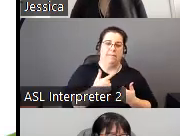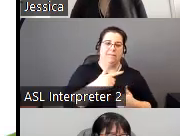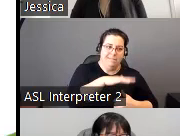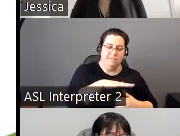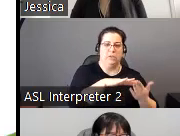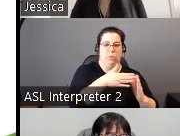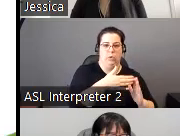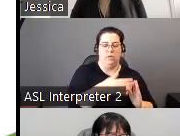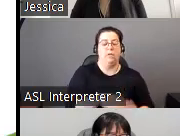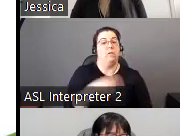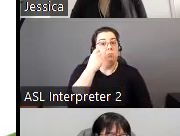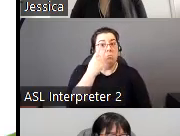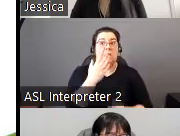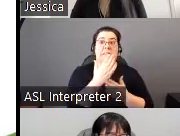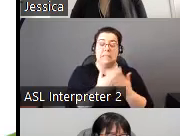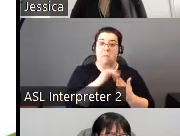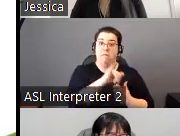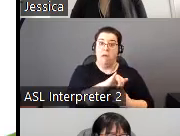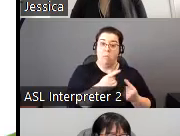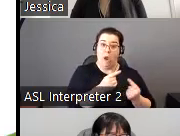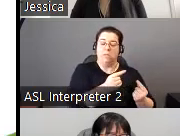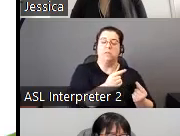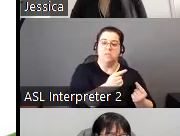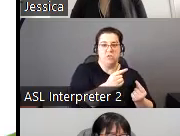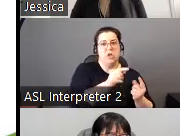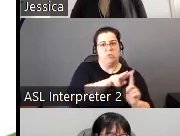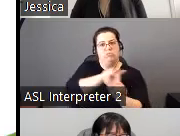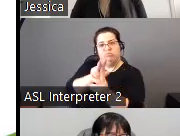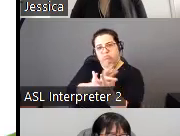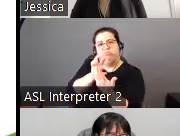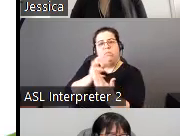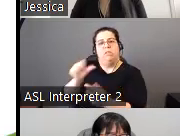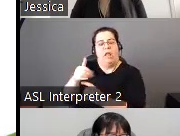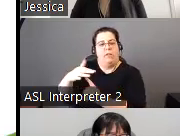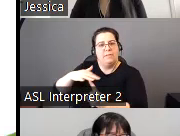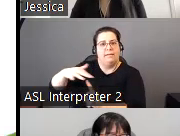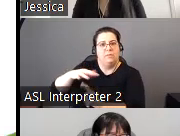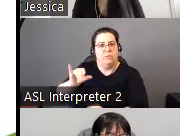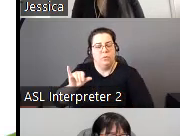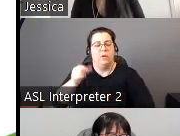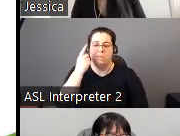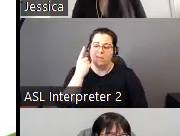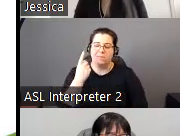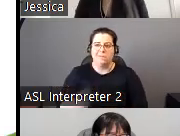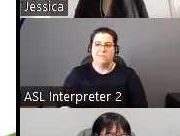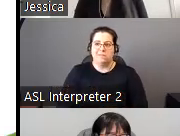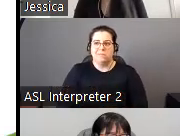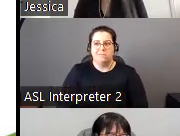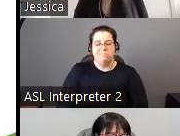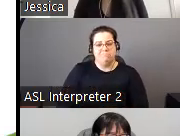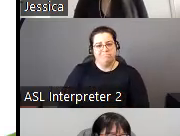promising practices can be adapted and can be applied in other settings, but the